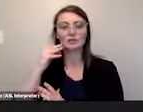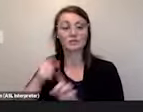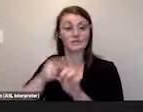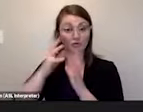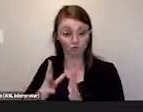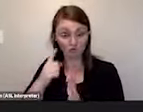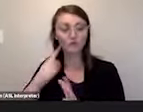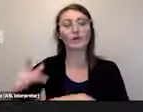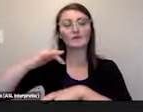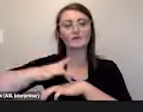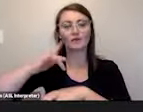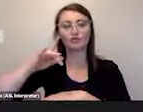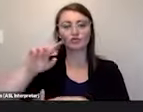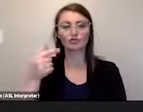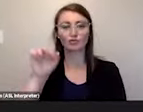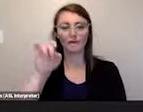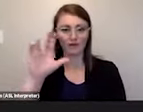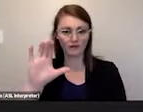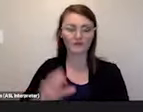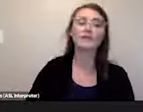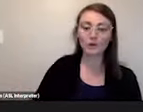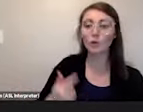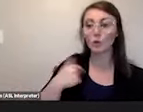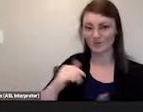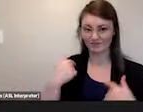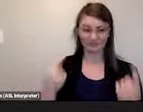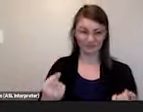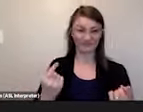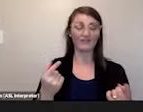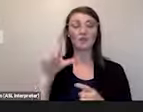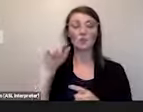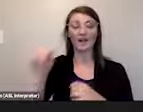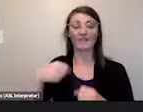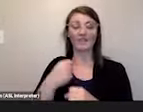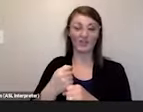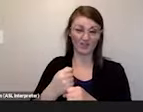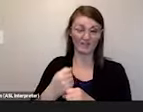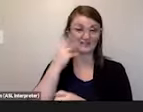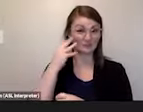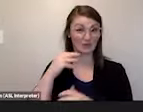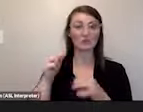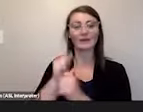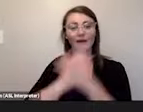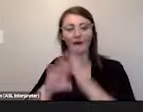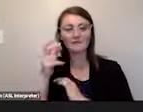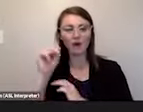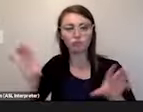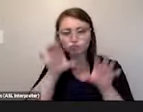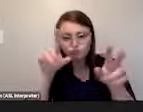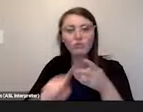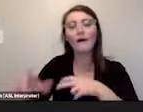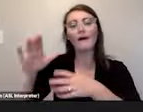graphics. And so we've had over 20 years experience designing all different kinds of hands-on activities, lots of